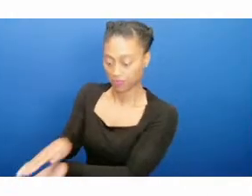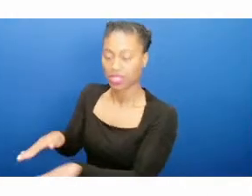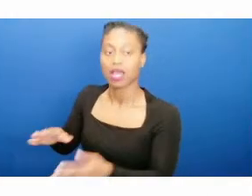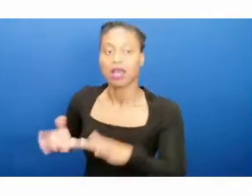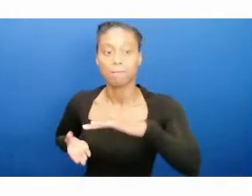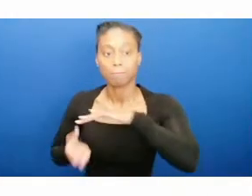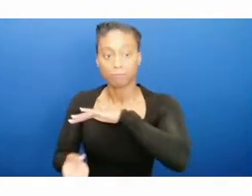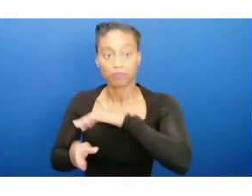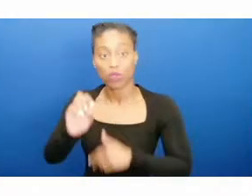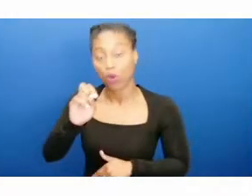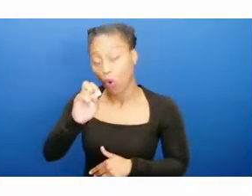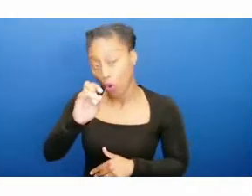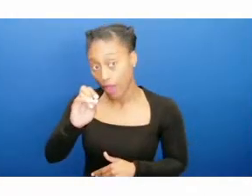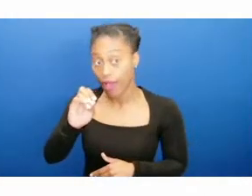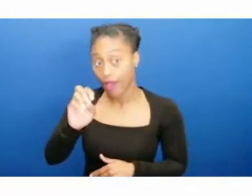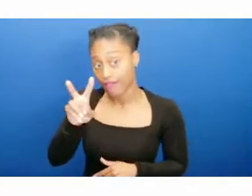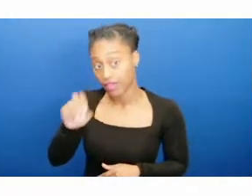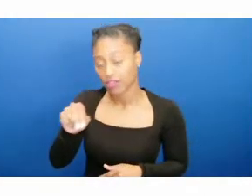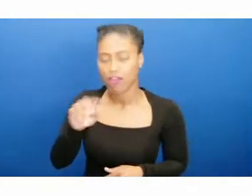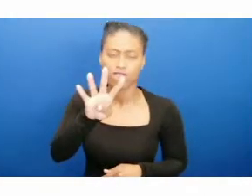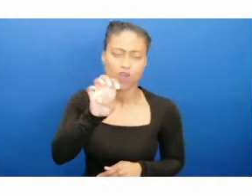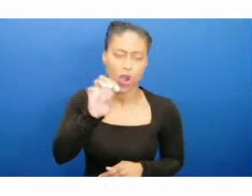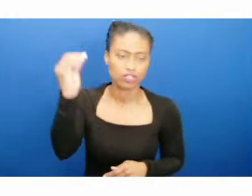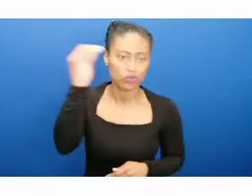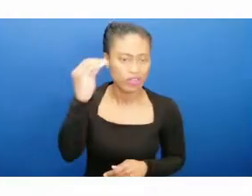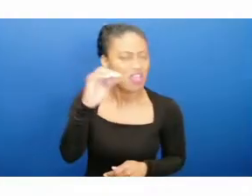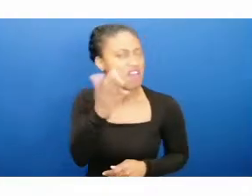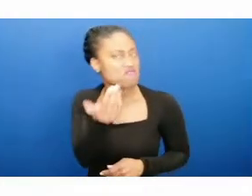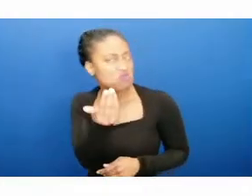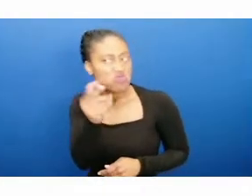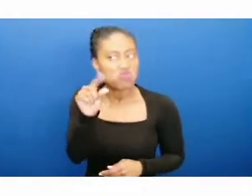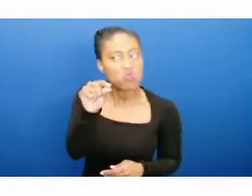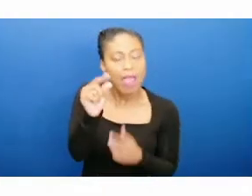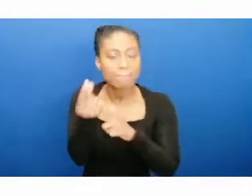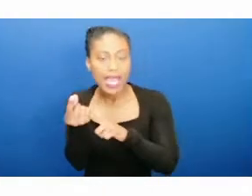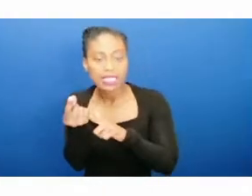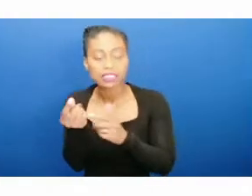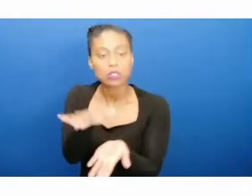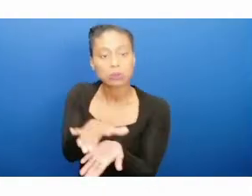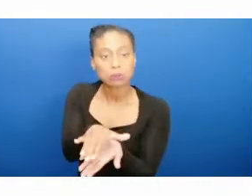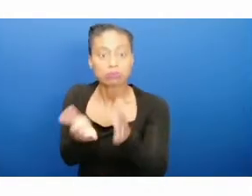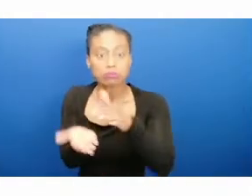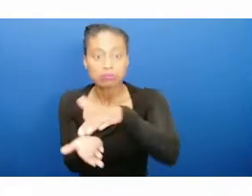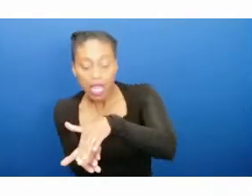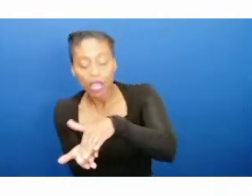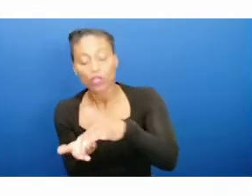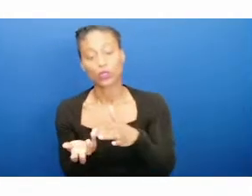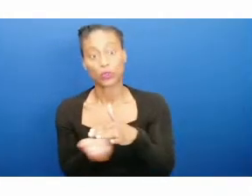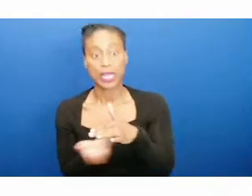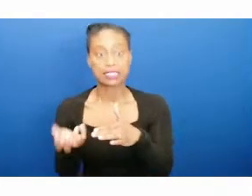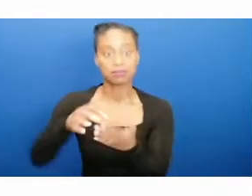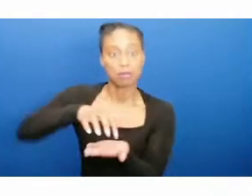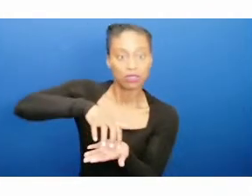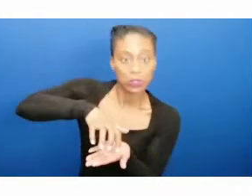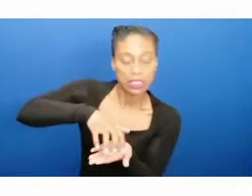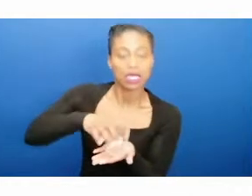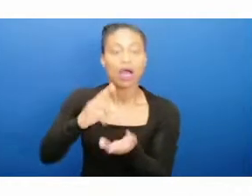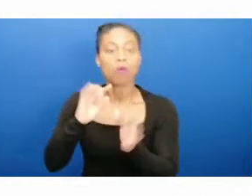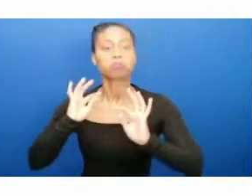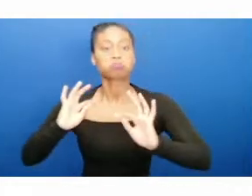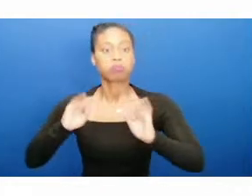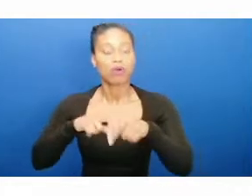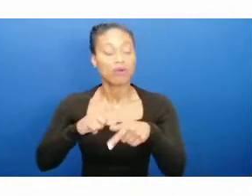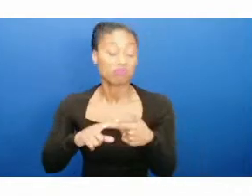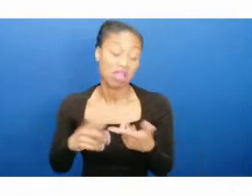400 degrees for about 15 to 20 minutes to get them crispy on both sides. And that's a nice way you can just kind of walk away from the recipe, and it'll